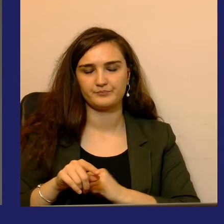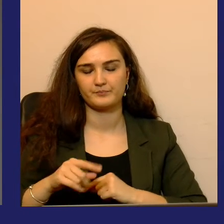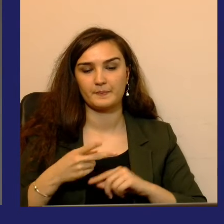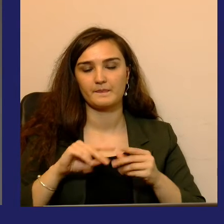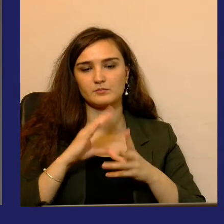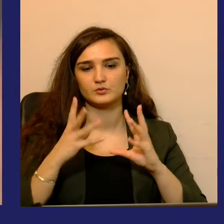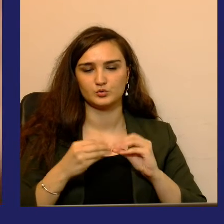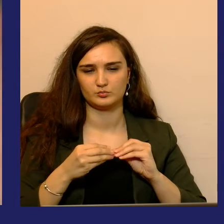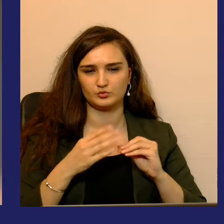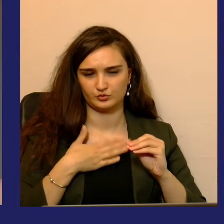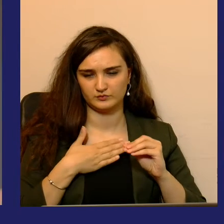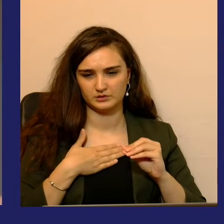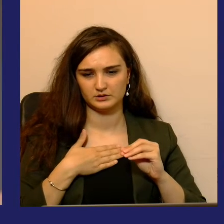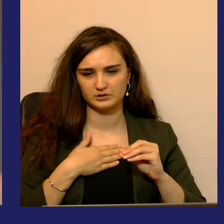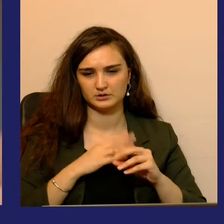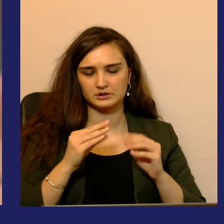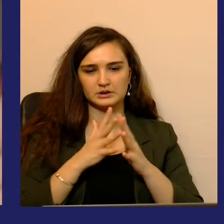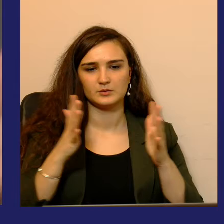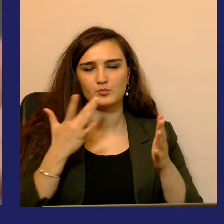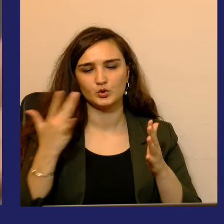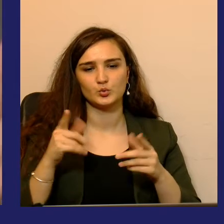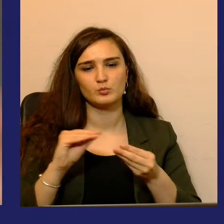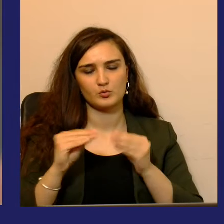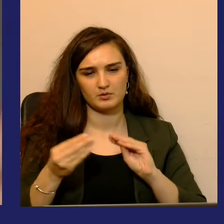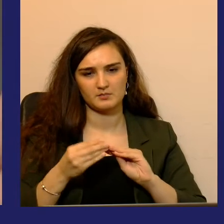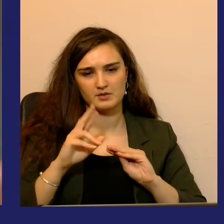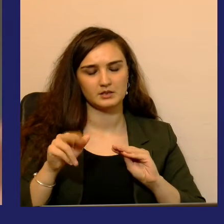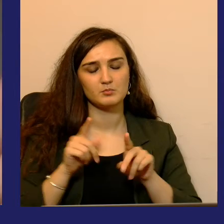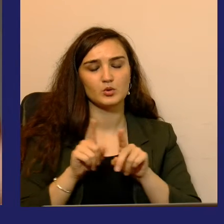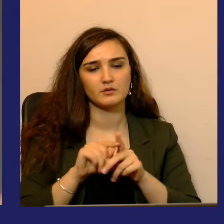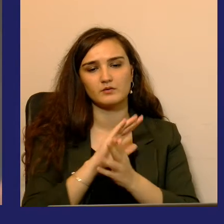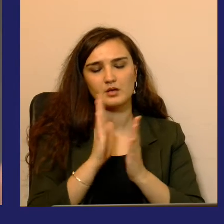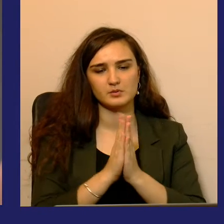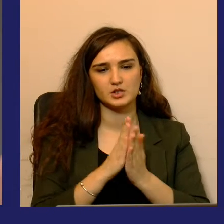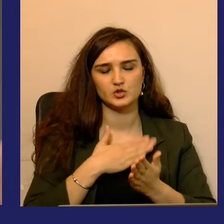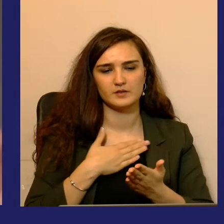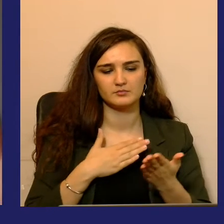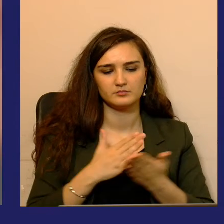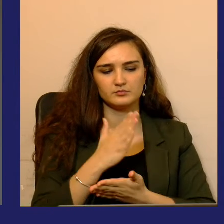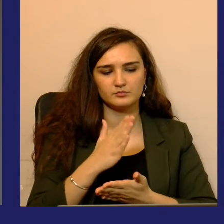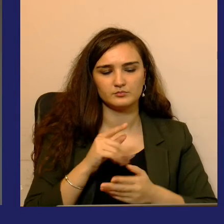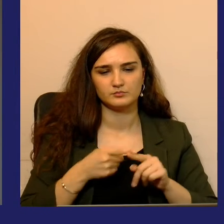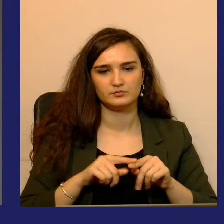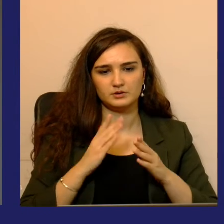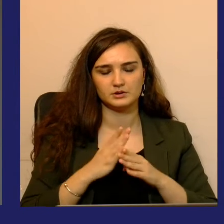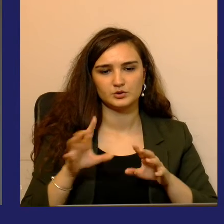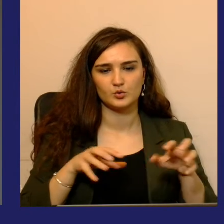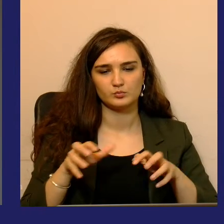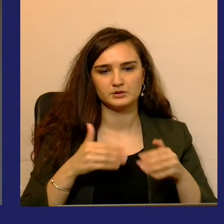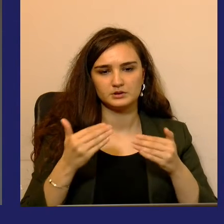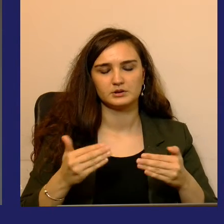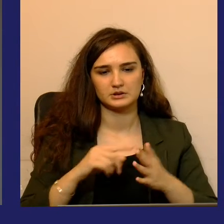And while we focus on the immediate corruption issues around COVID-19, we need to think about